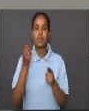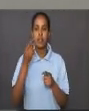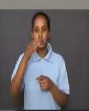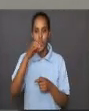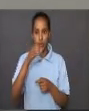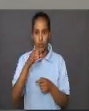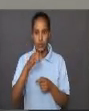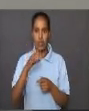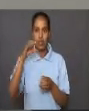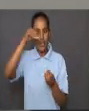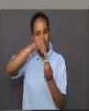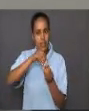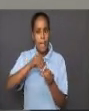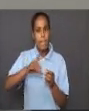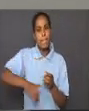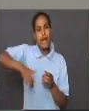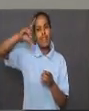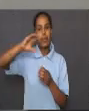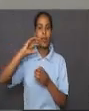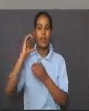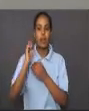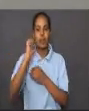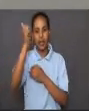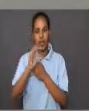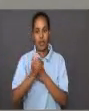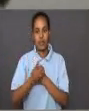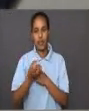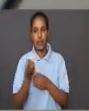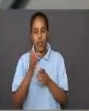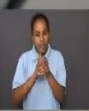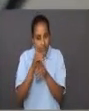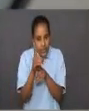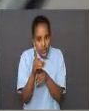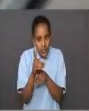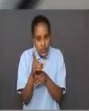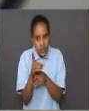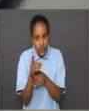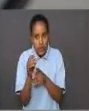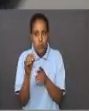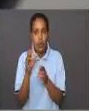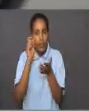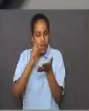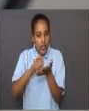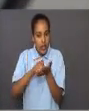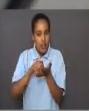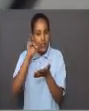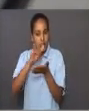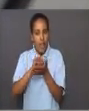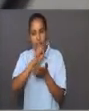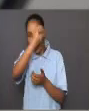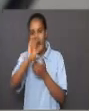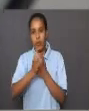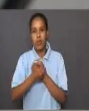When the solution reaches its maximum temperature in either direction, we